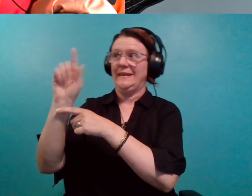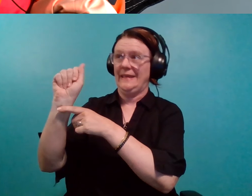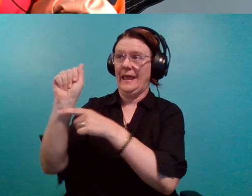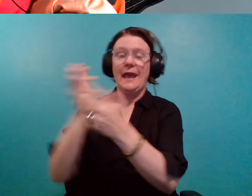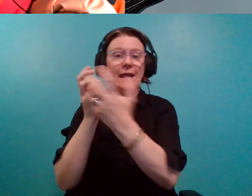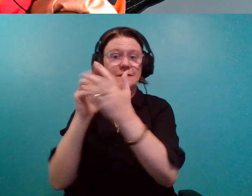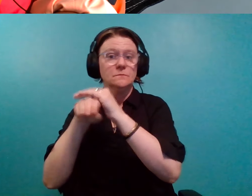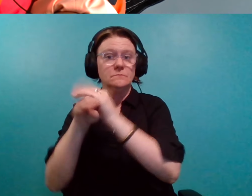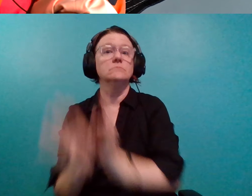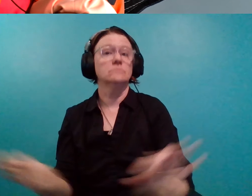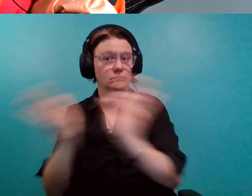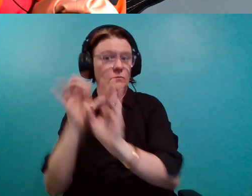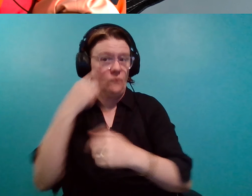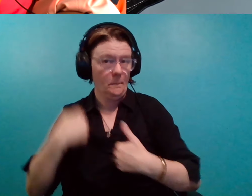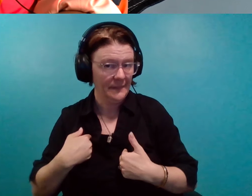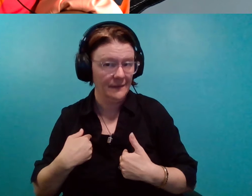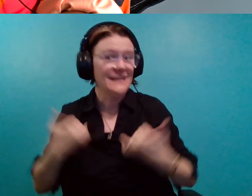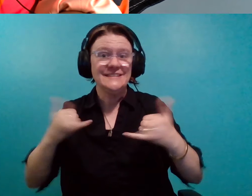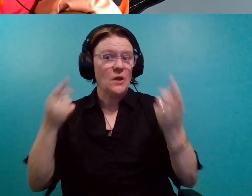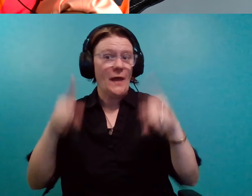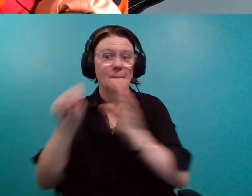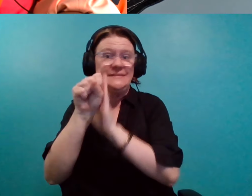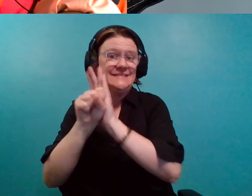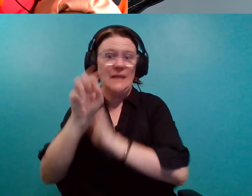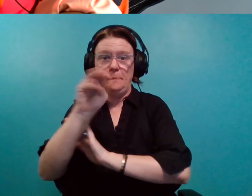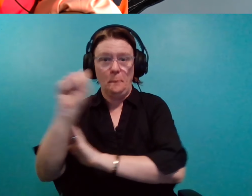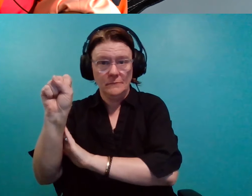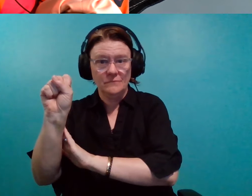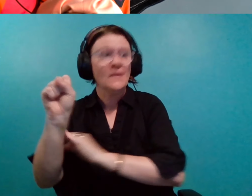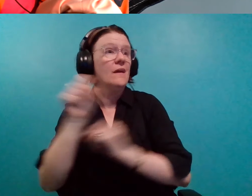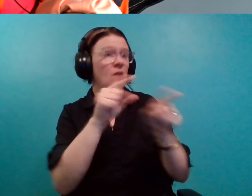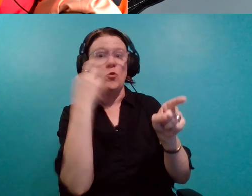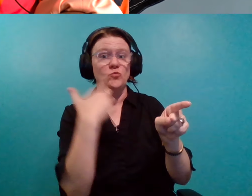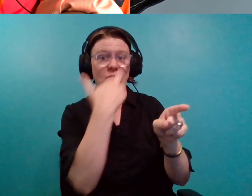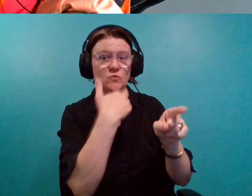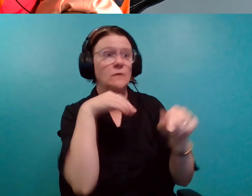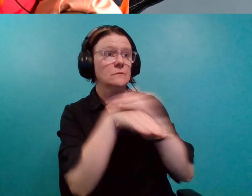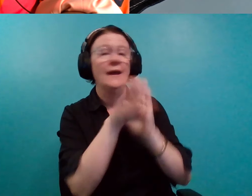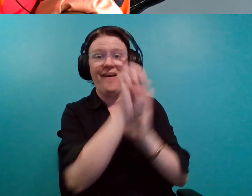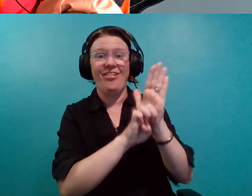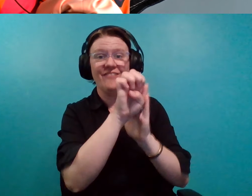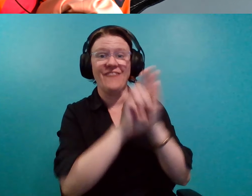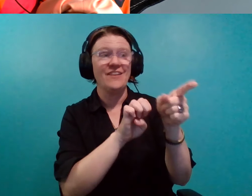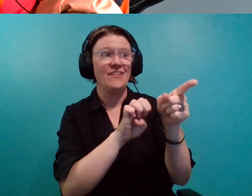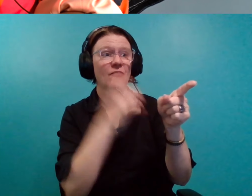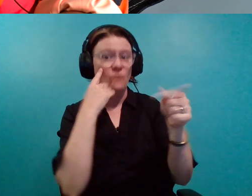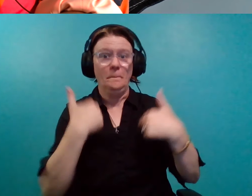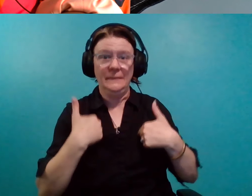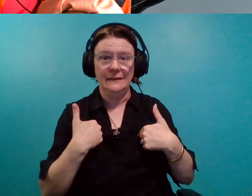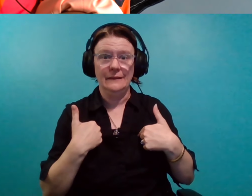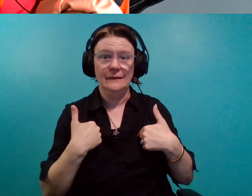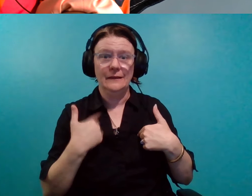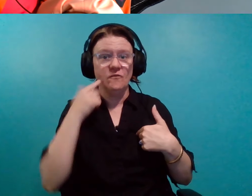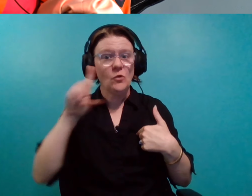very important to me. It's something that still goes on right here in Massachusetts. I have been to restaurants where they utilize the elevator for someone